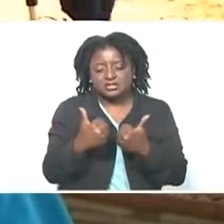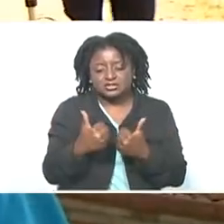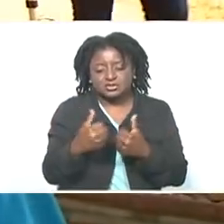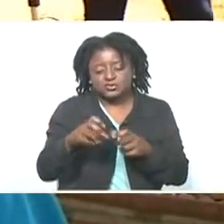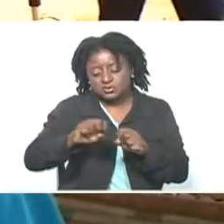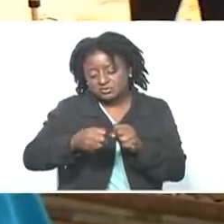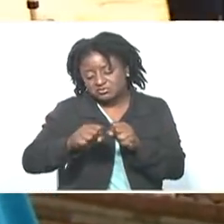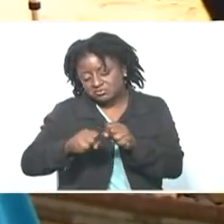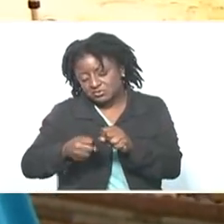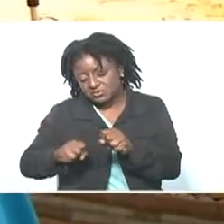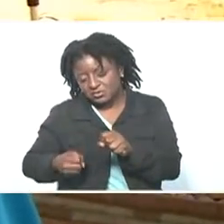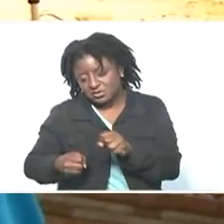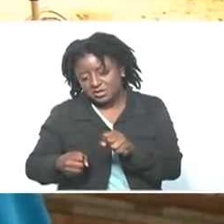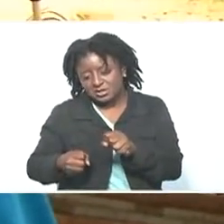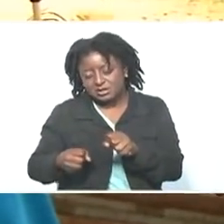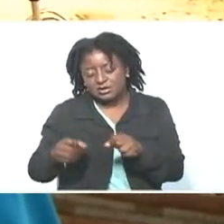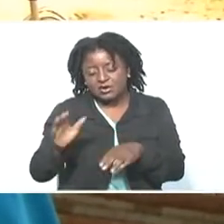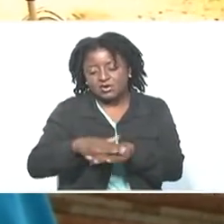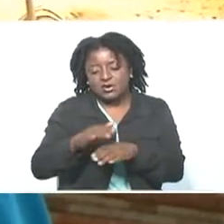erosion on the site.